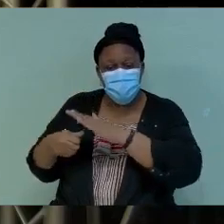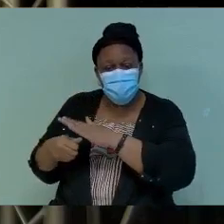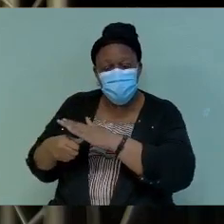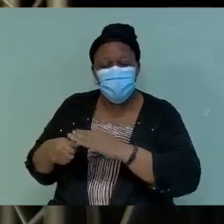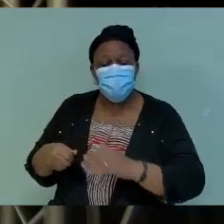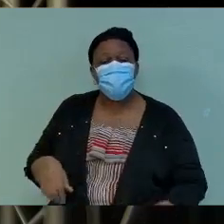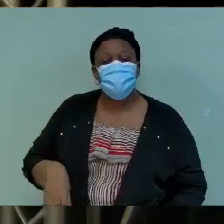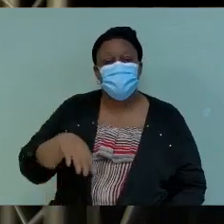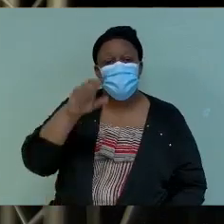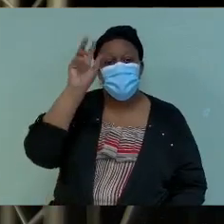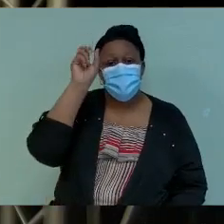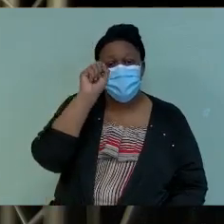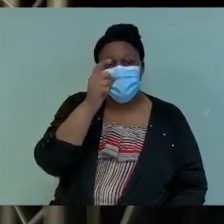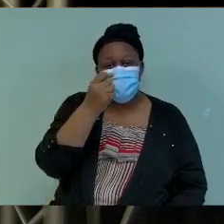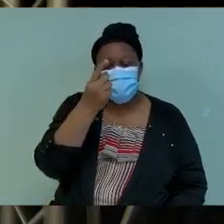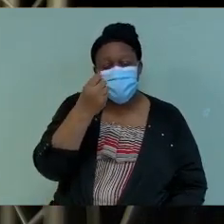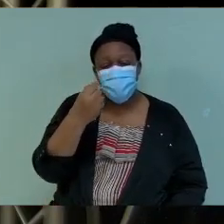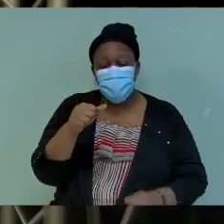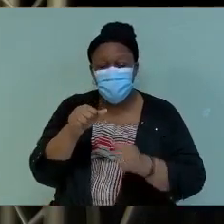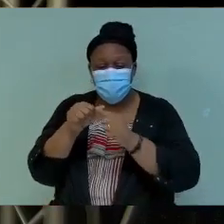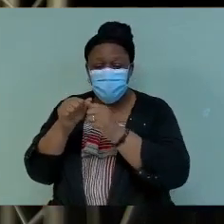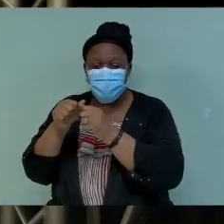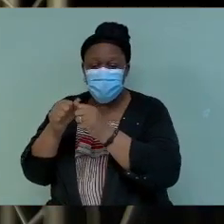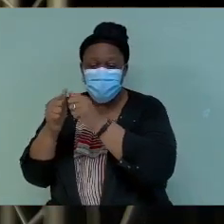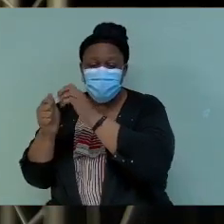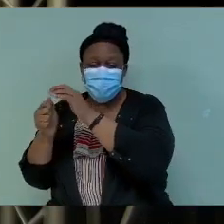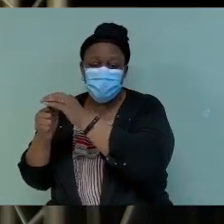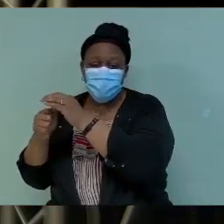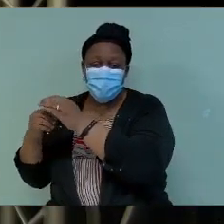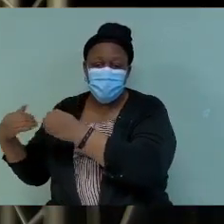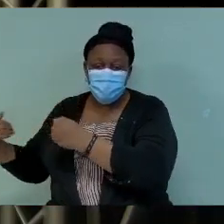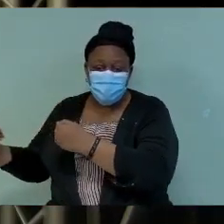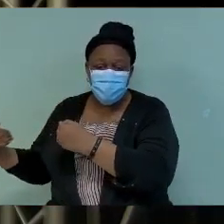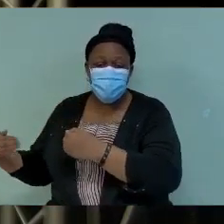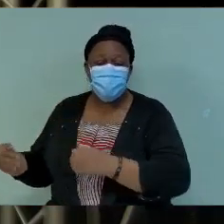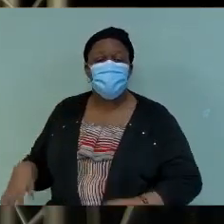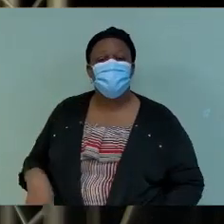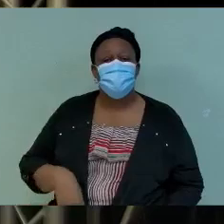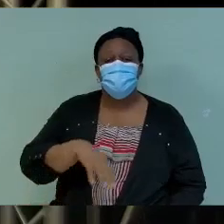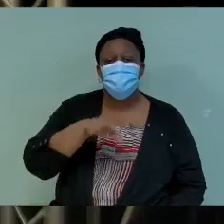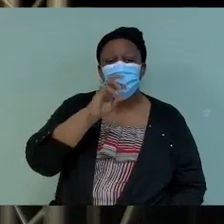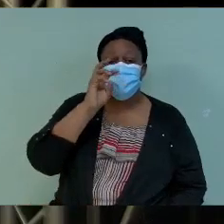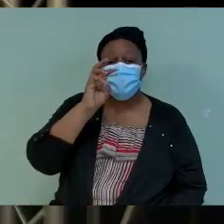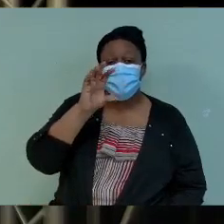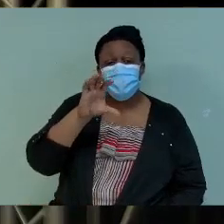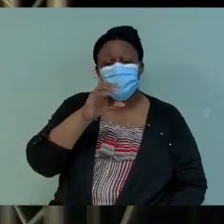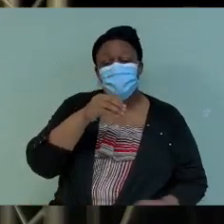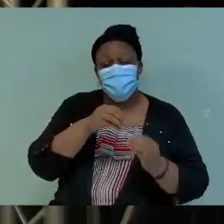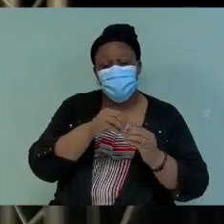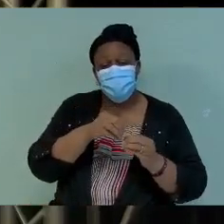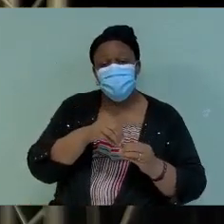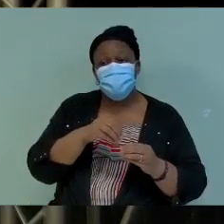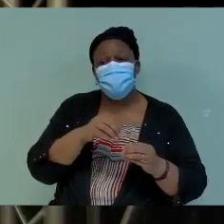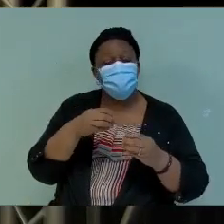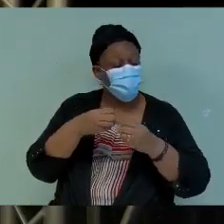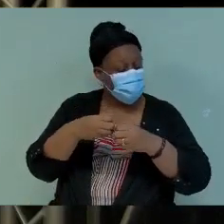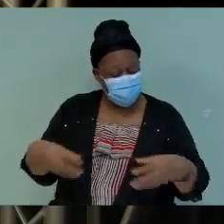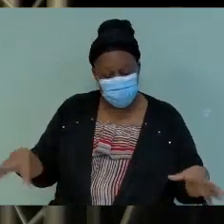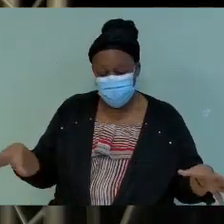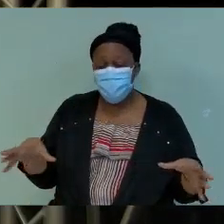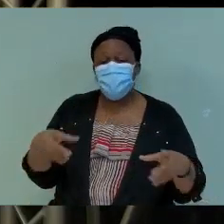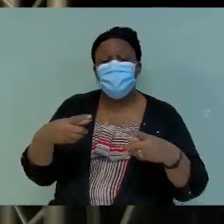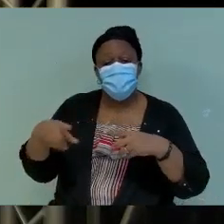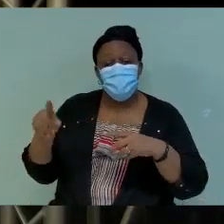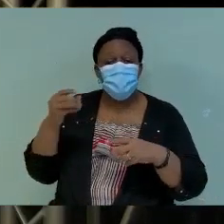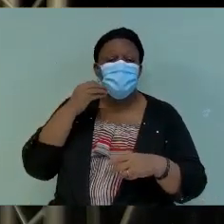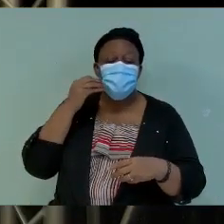isolation, while 661 persons have been released from quarantine. I take this